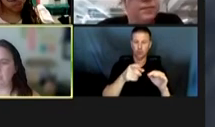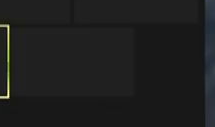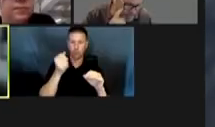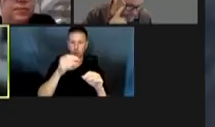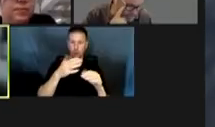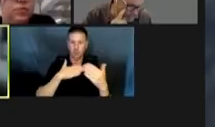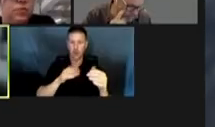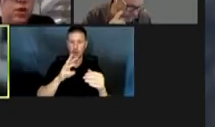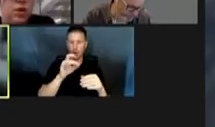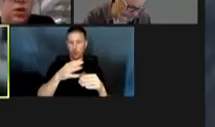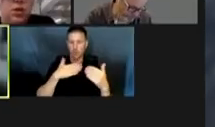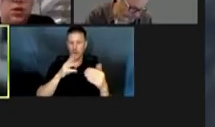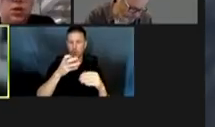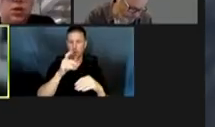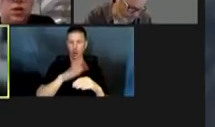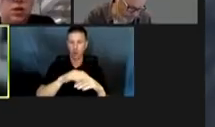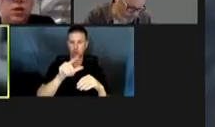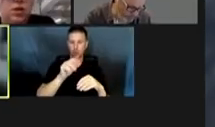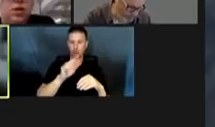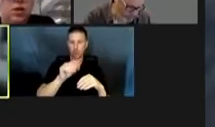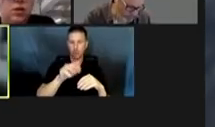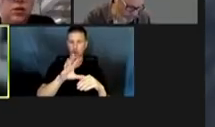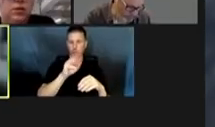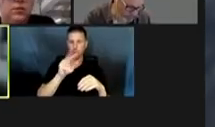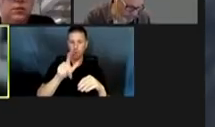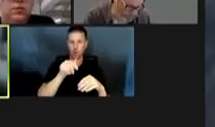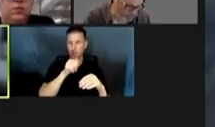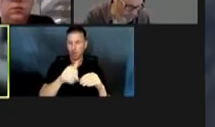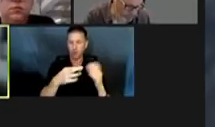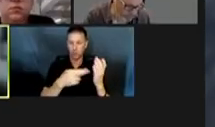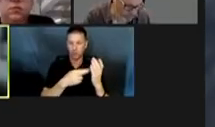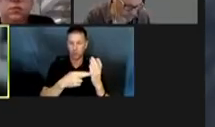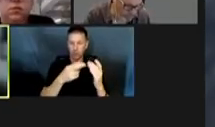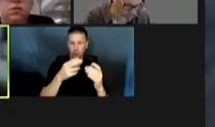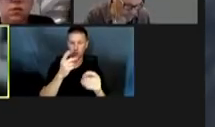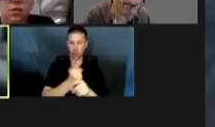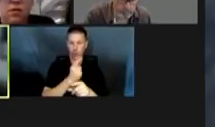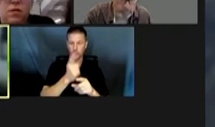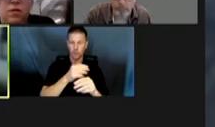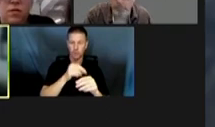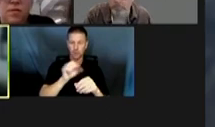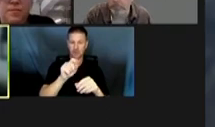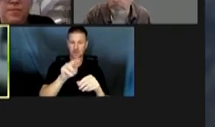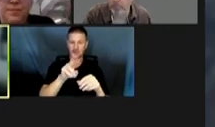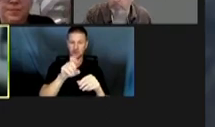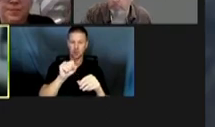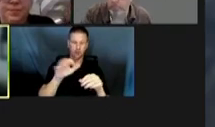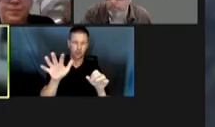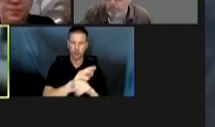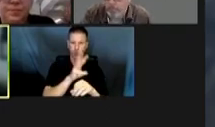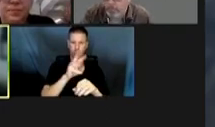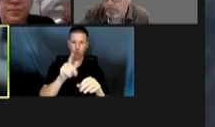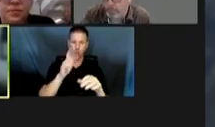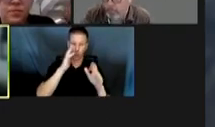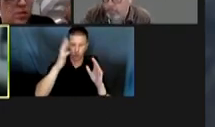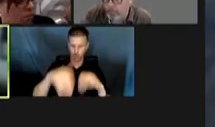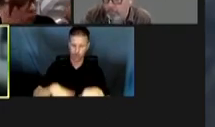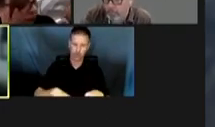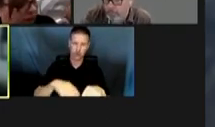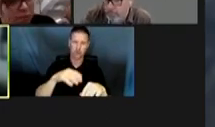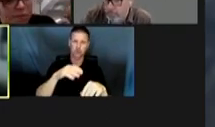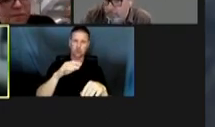weight or put your body weight on a grab bar and a wall that's not reinforced appropriately in the studs, the entire wall will come down, as is